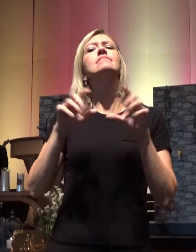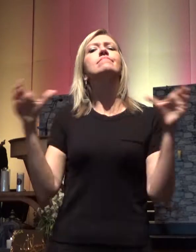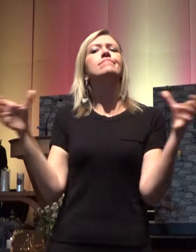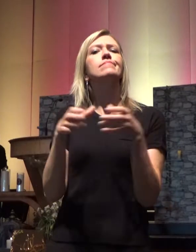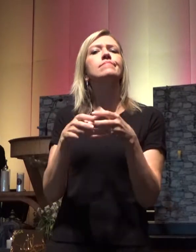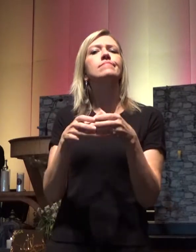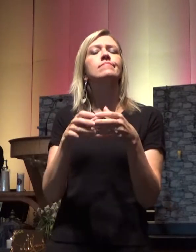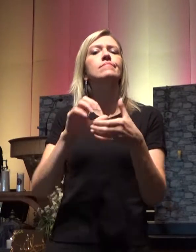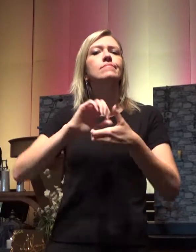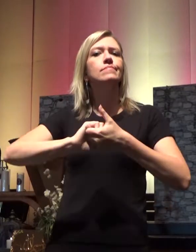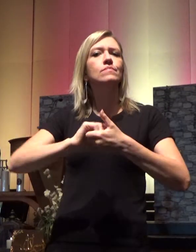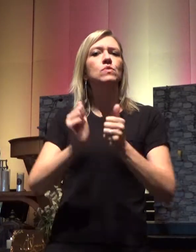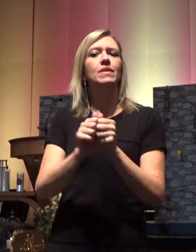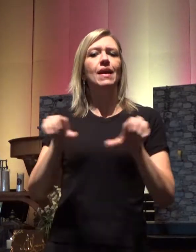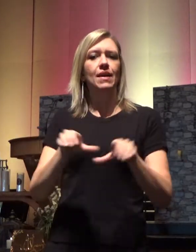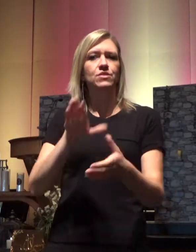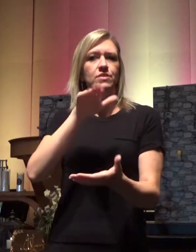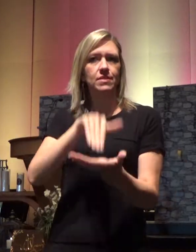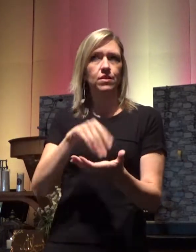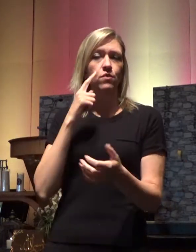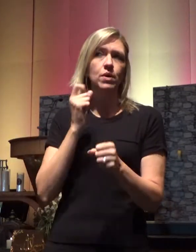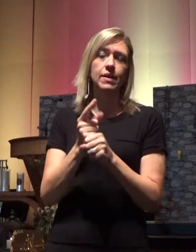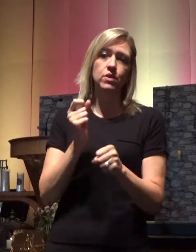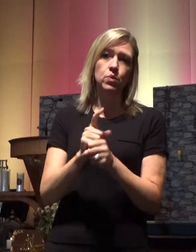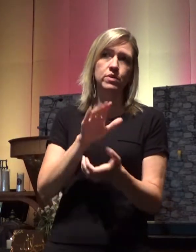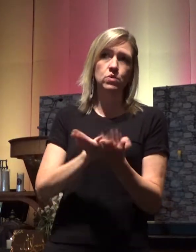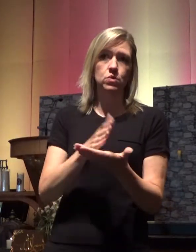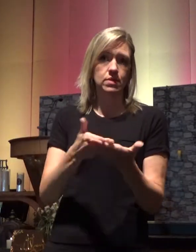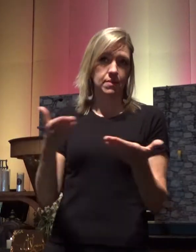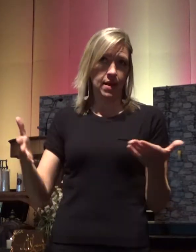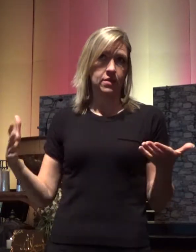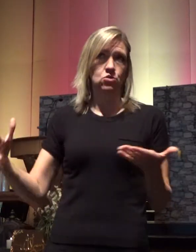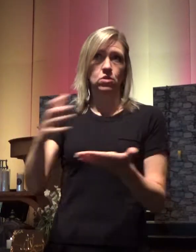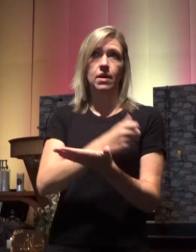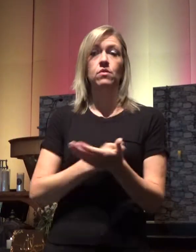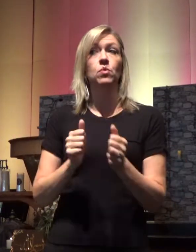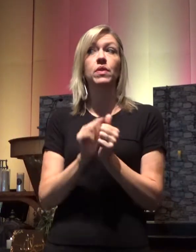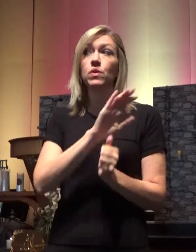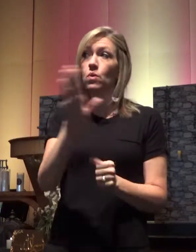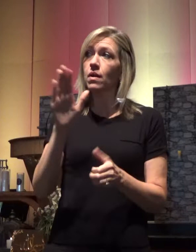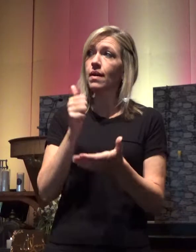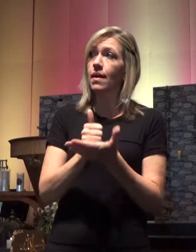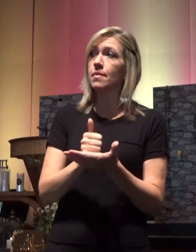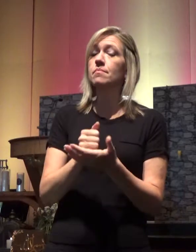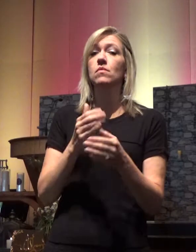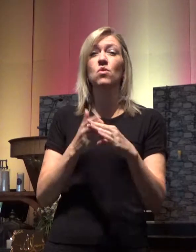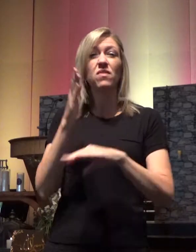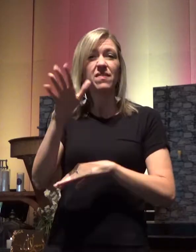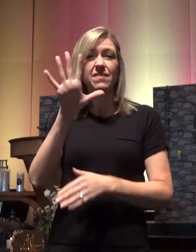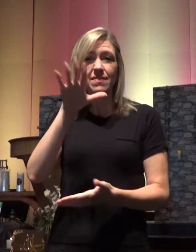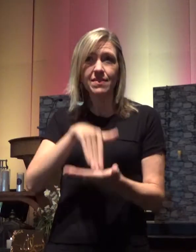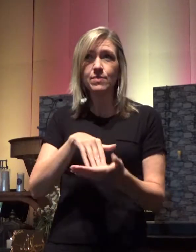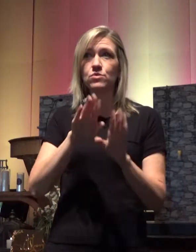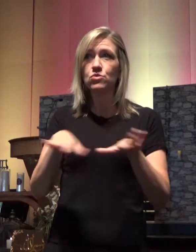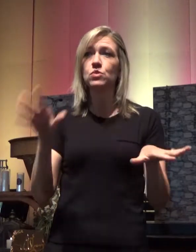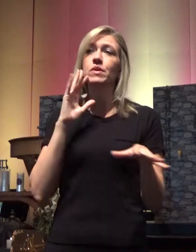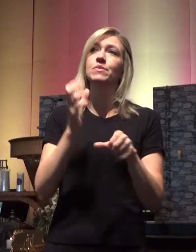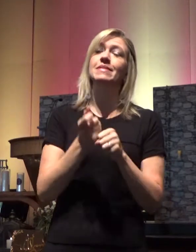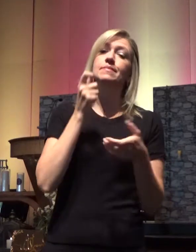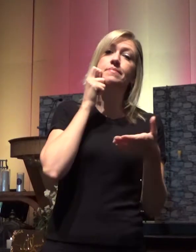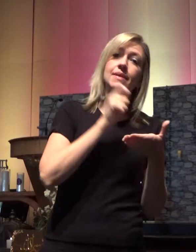Action Center for our annual school supply drive. With your help, over 5,000 kids in the Jefferson County area will receive pencils,